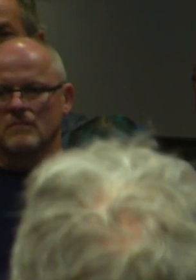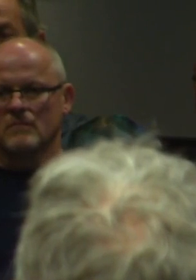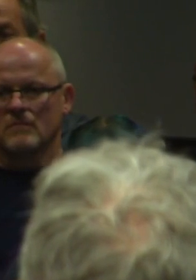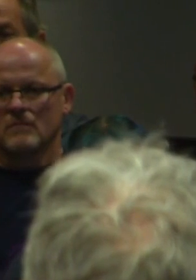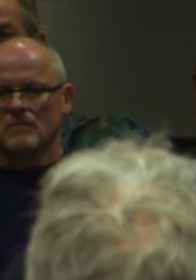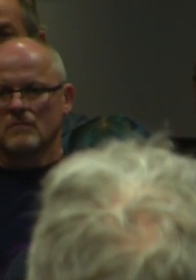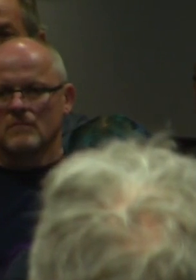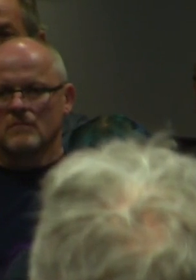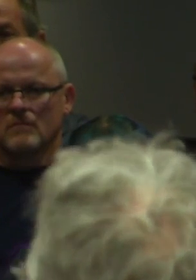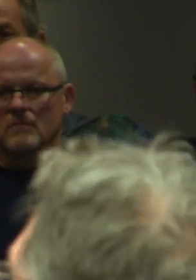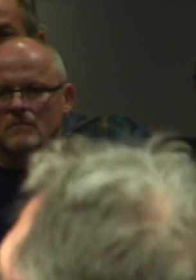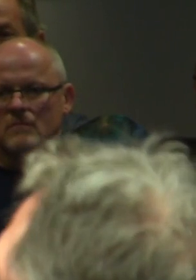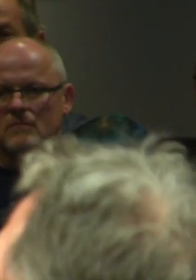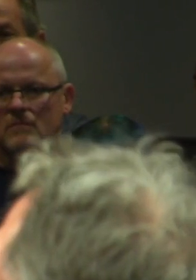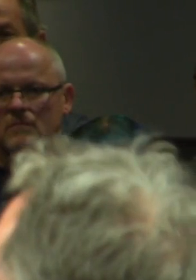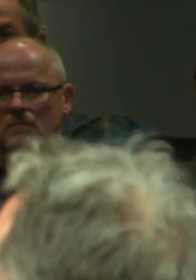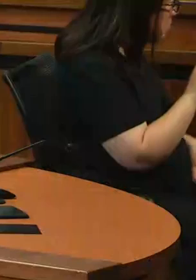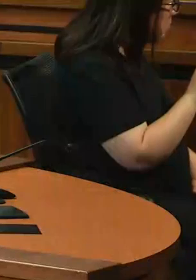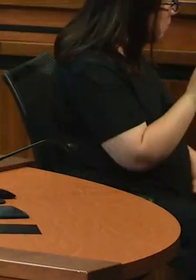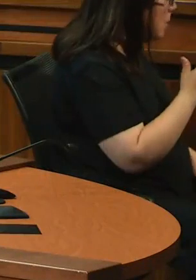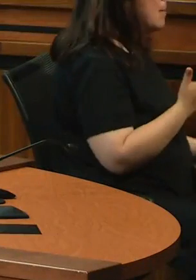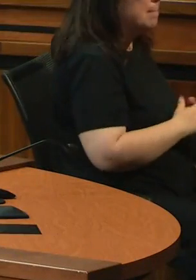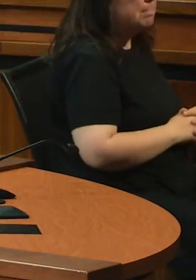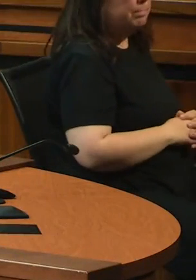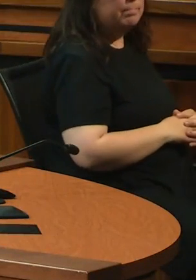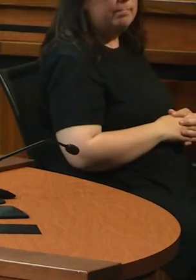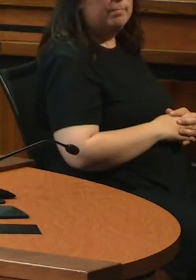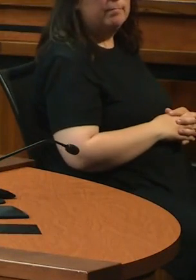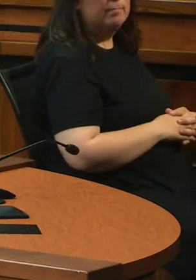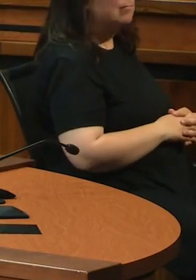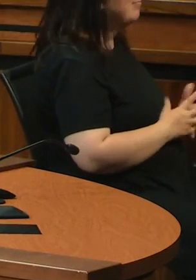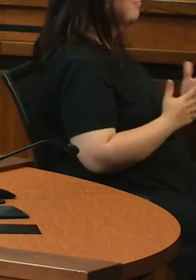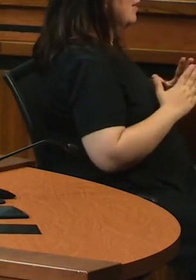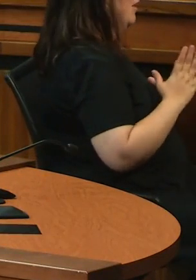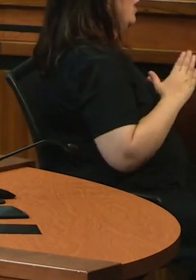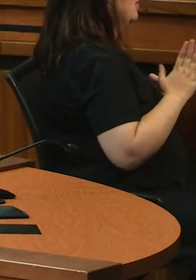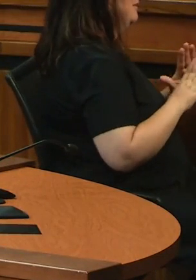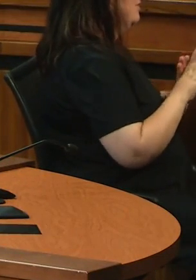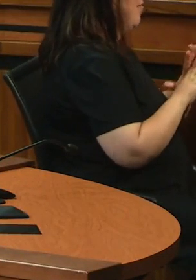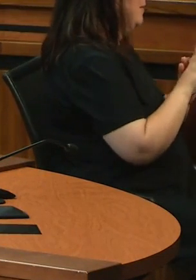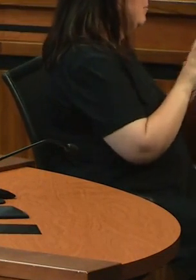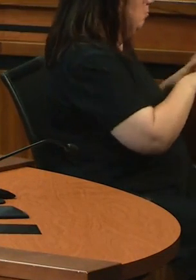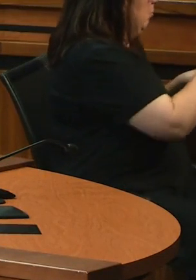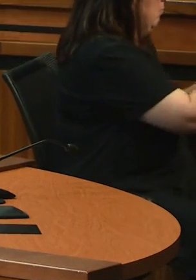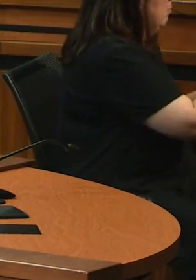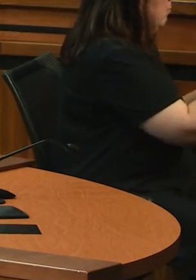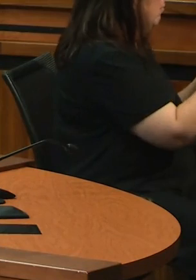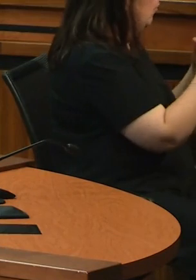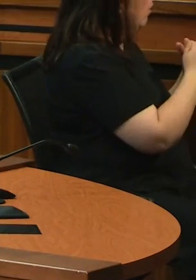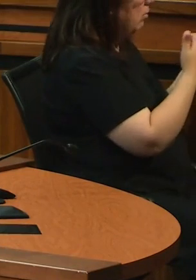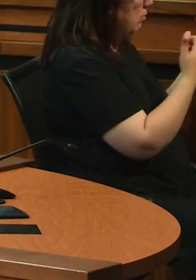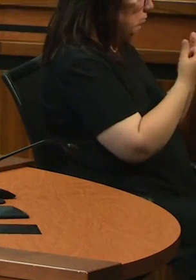few years? There are, the ultimate development conditions, one thing we look at, which is sort of considering the extent to